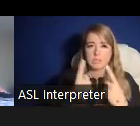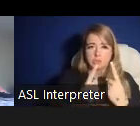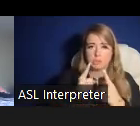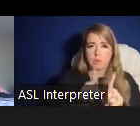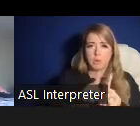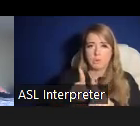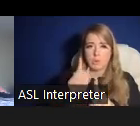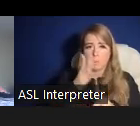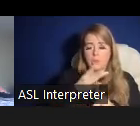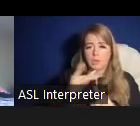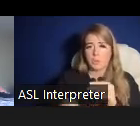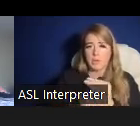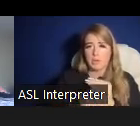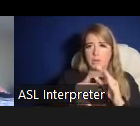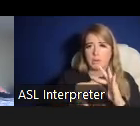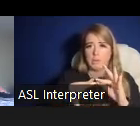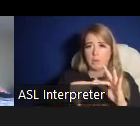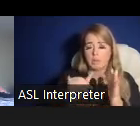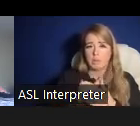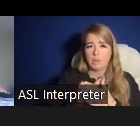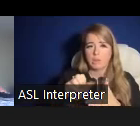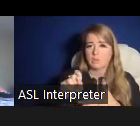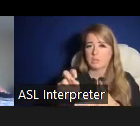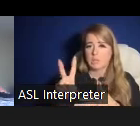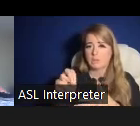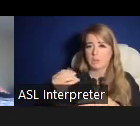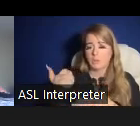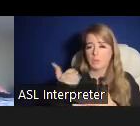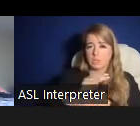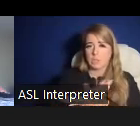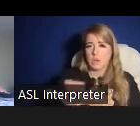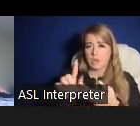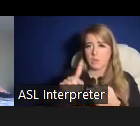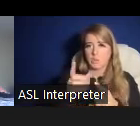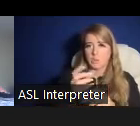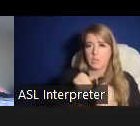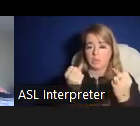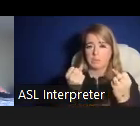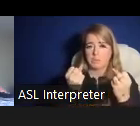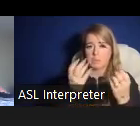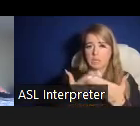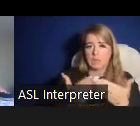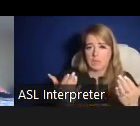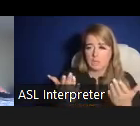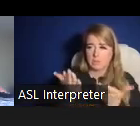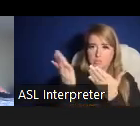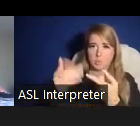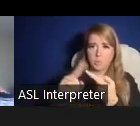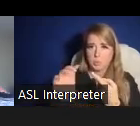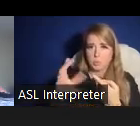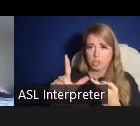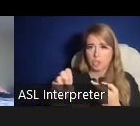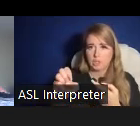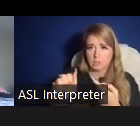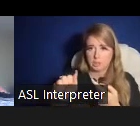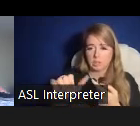my preface that Stephen was very kind to give a lot of thanks to Chelsea, and that is certainly